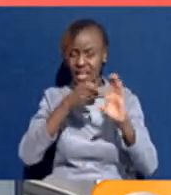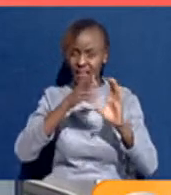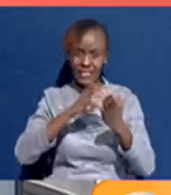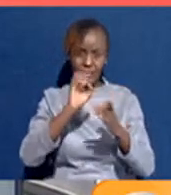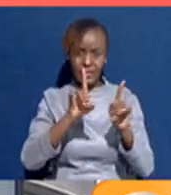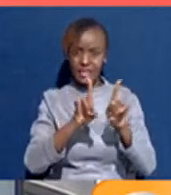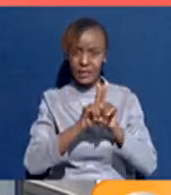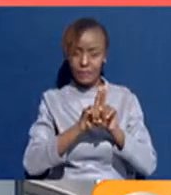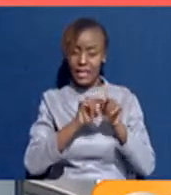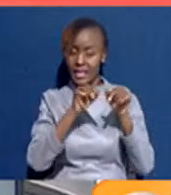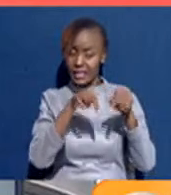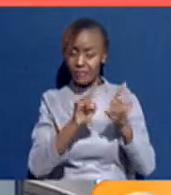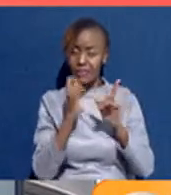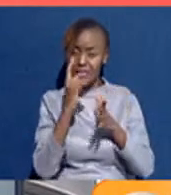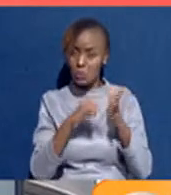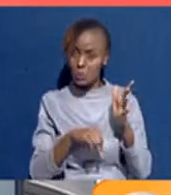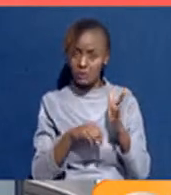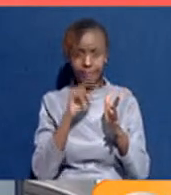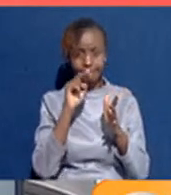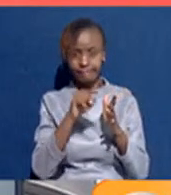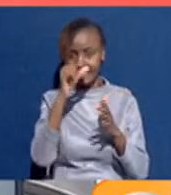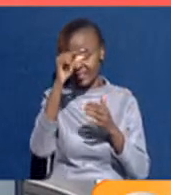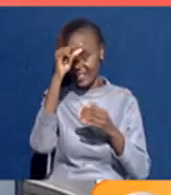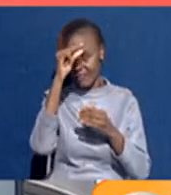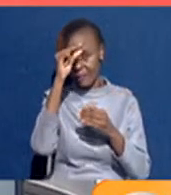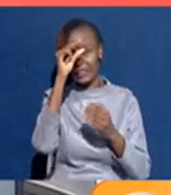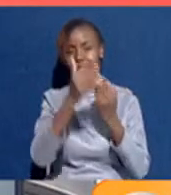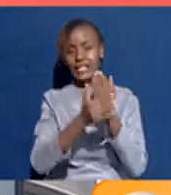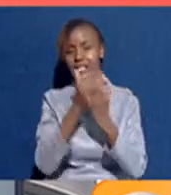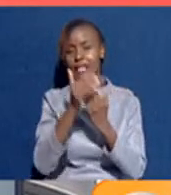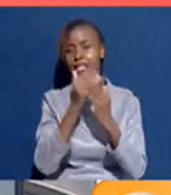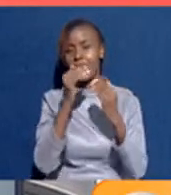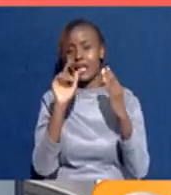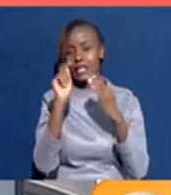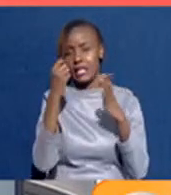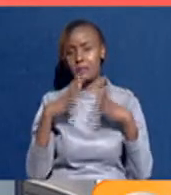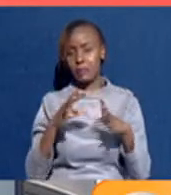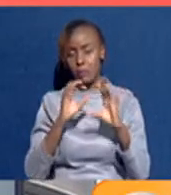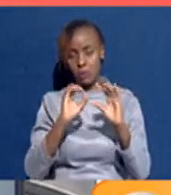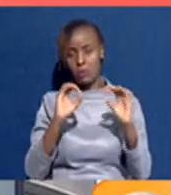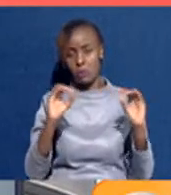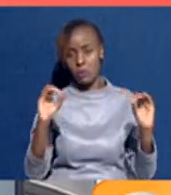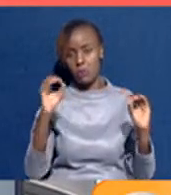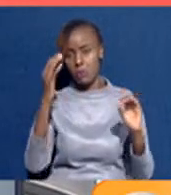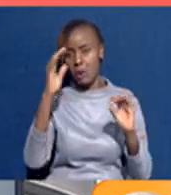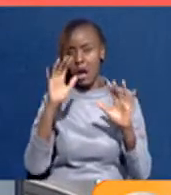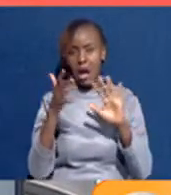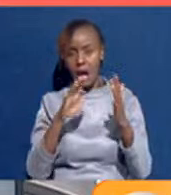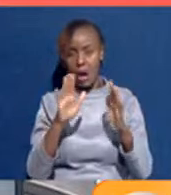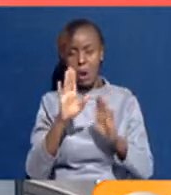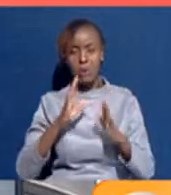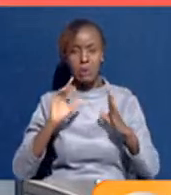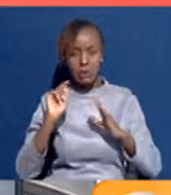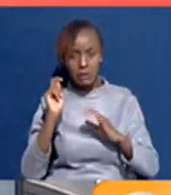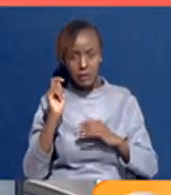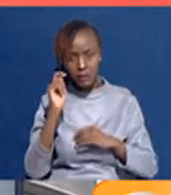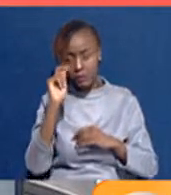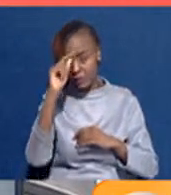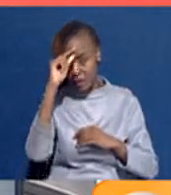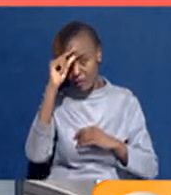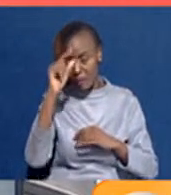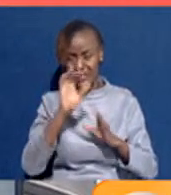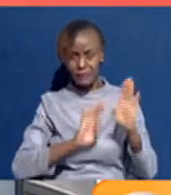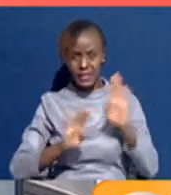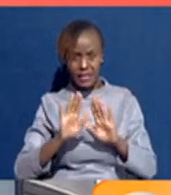The leaders termed as insensitive the manner in which the government is handling the ever-rising cost of living. They called on the National